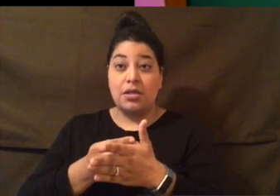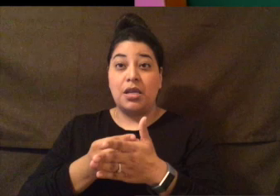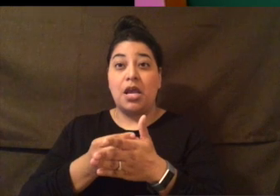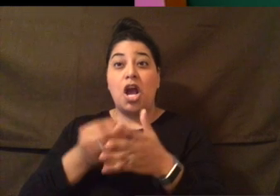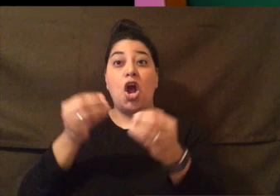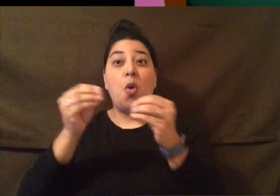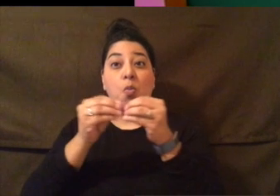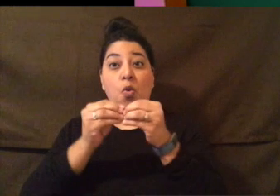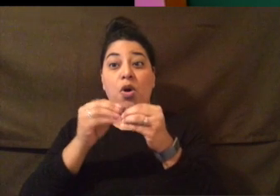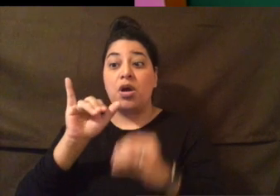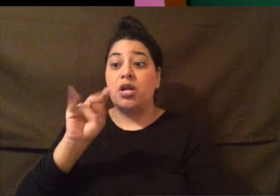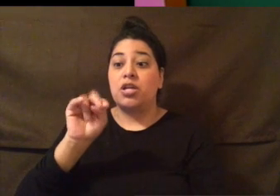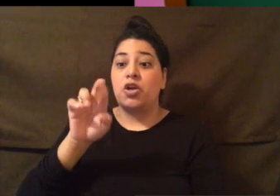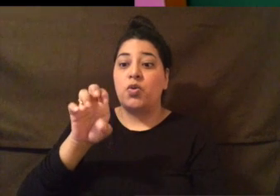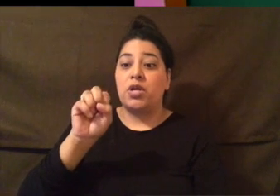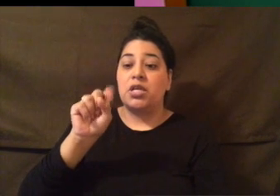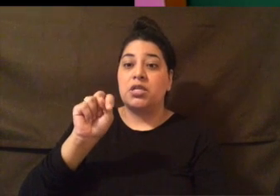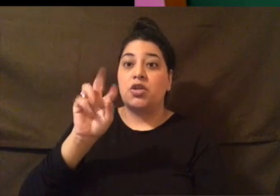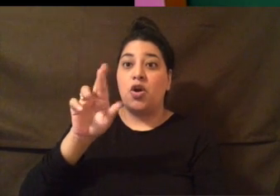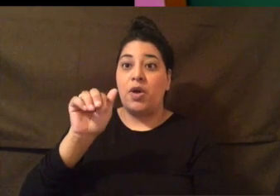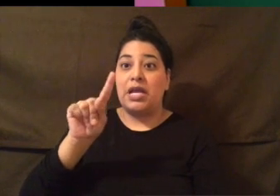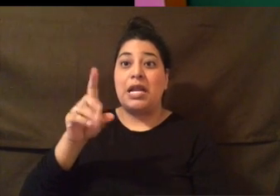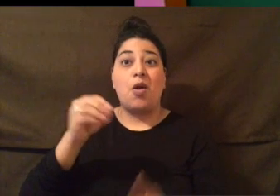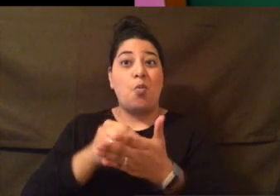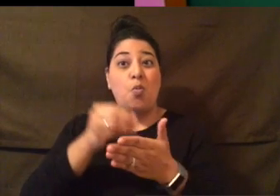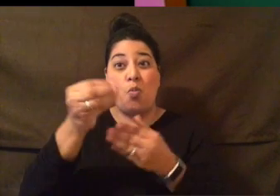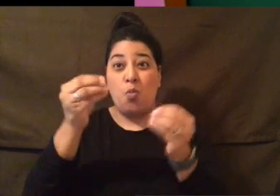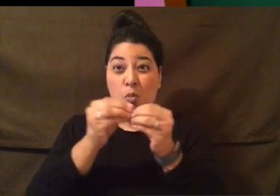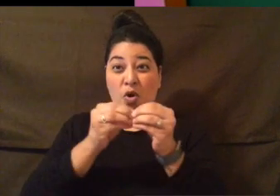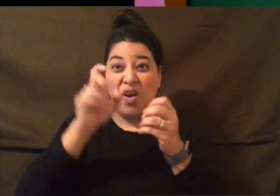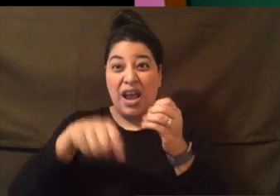The higher the interest rate, the more you have to pay back.